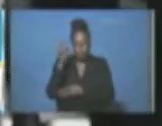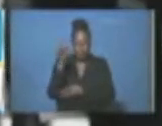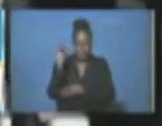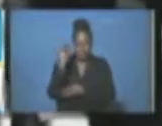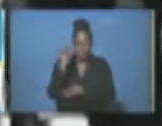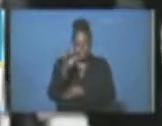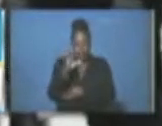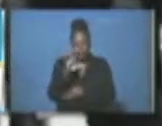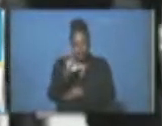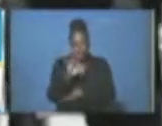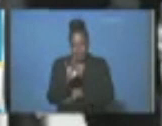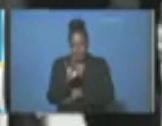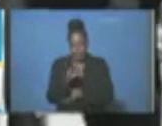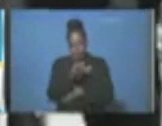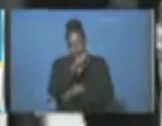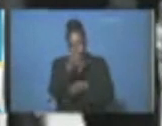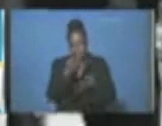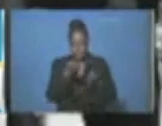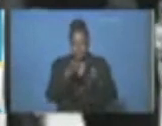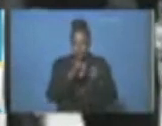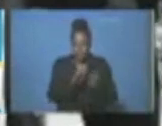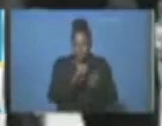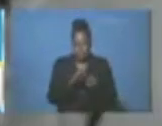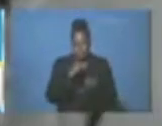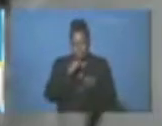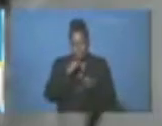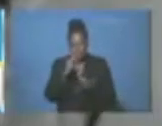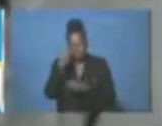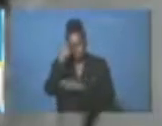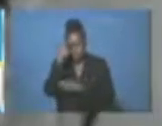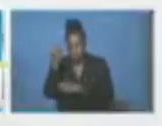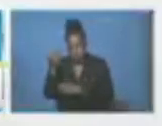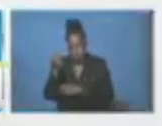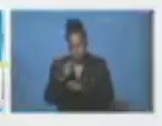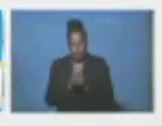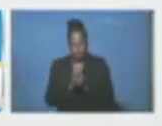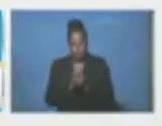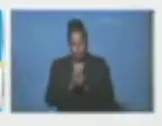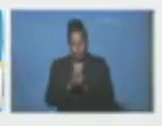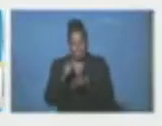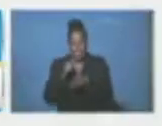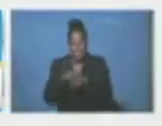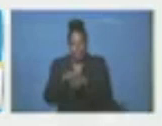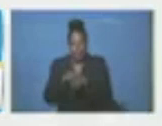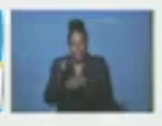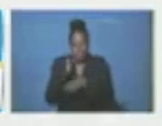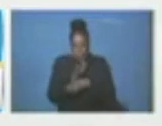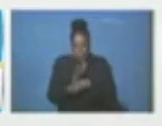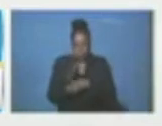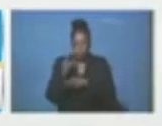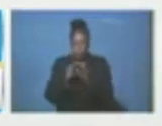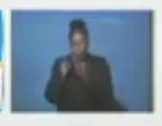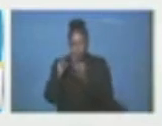1958 was precipitated by other key events that should not be forgotten. Well, the timeline really draws us back to